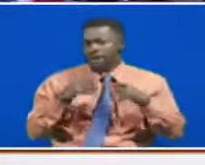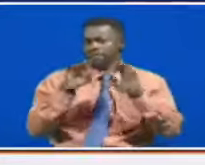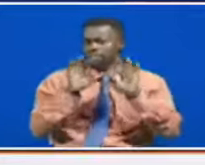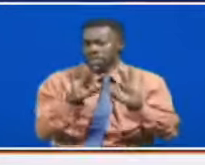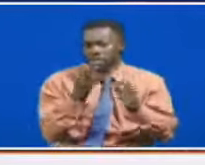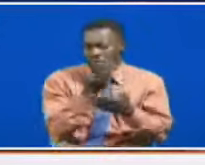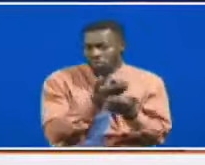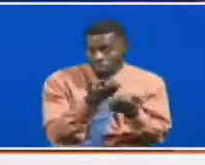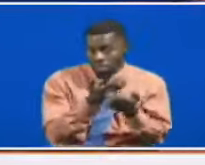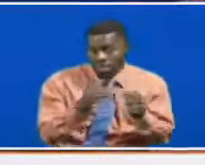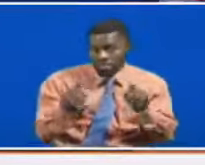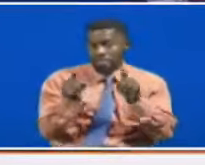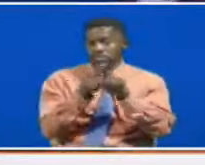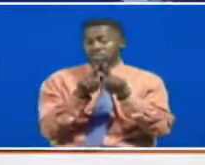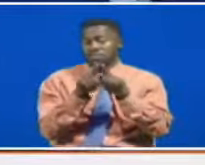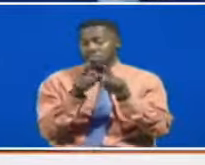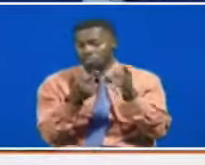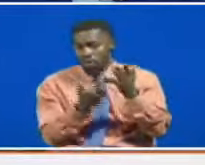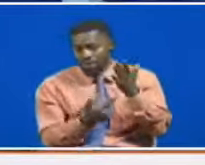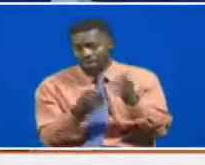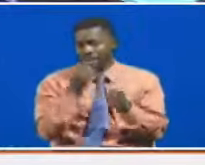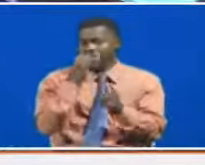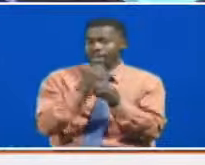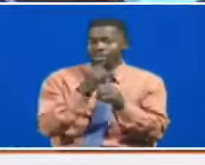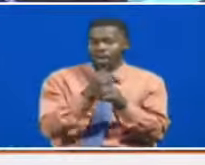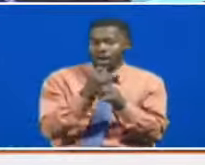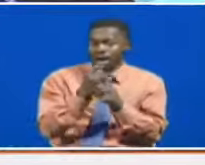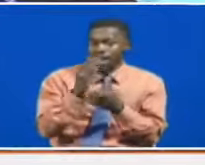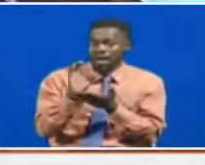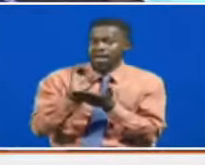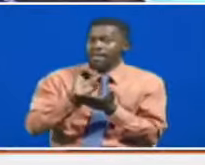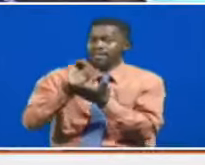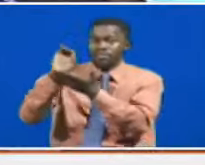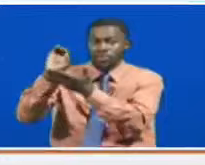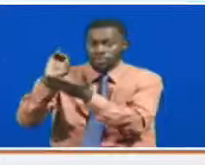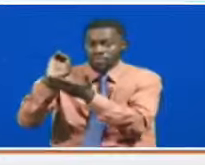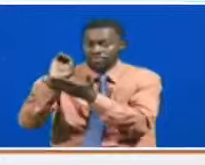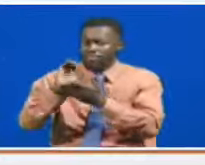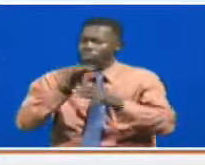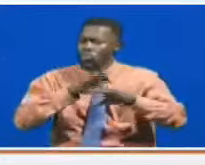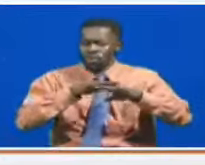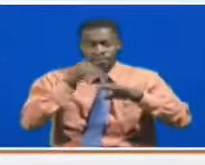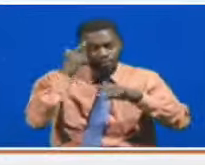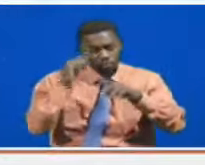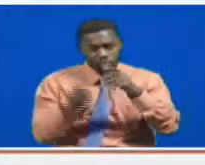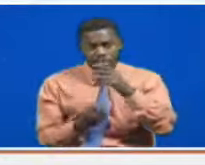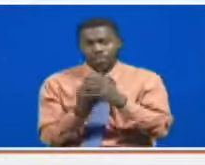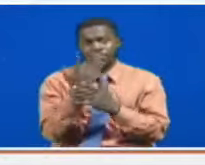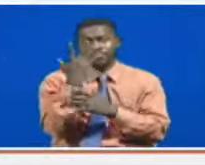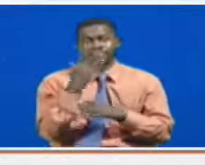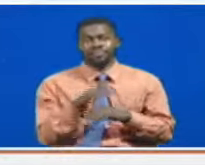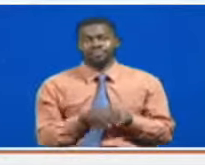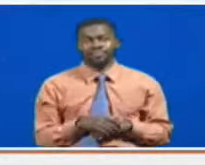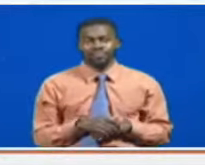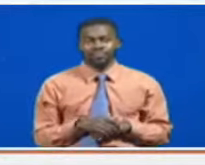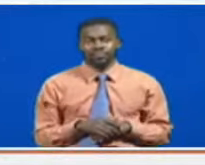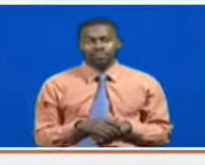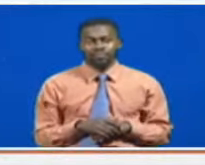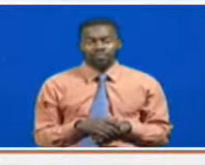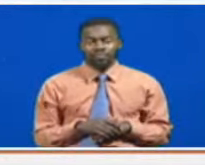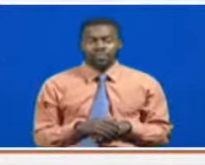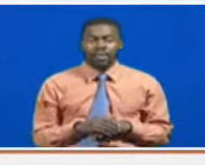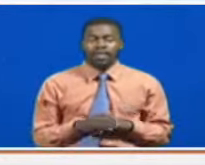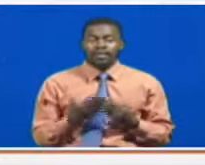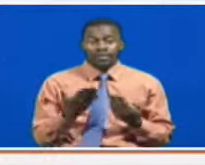economy, further noting that labor export is the new frontier for growth. It is my intention that